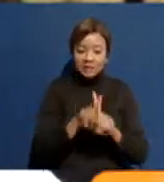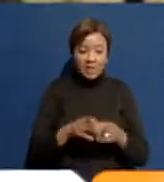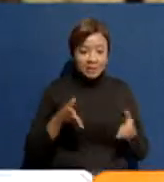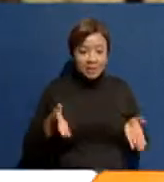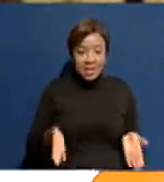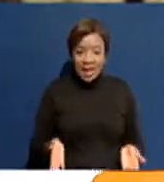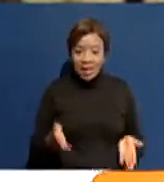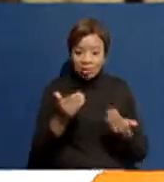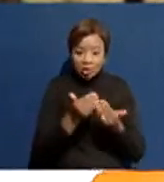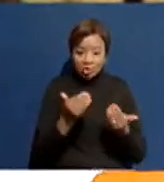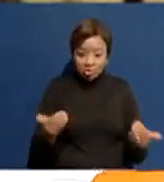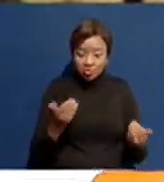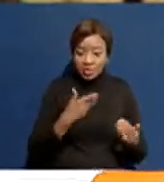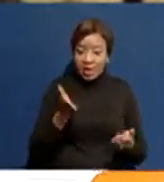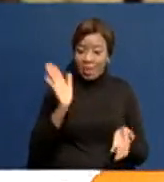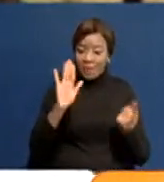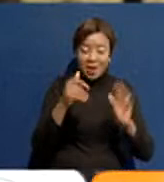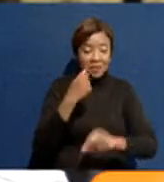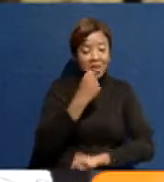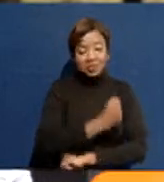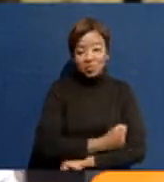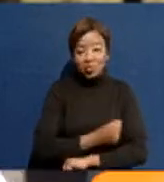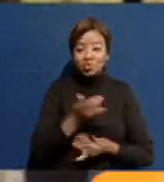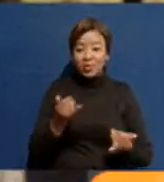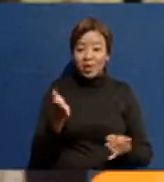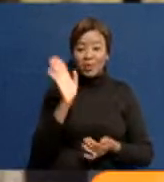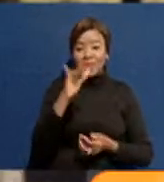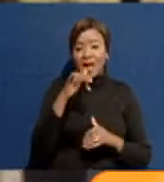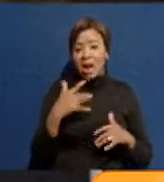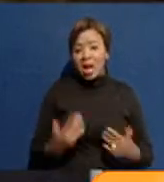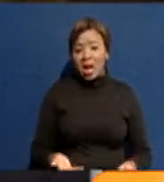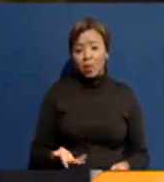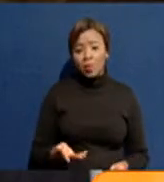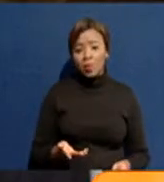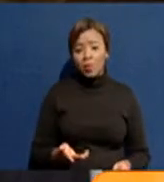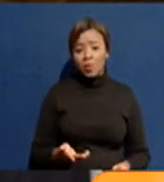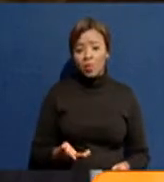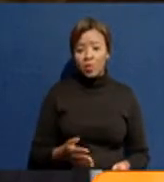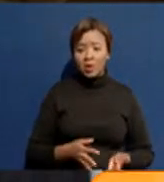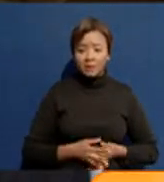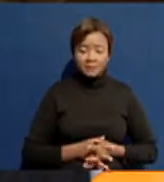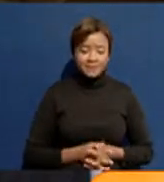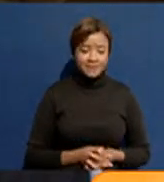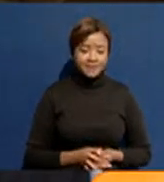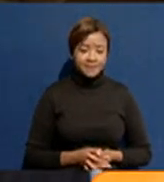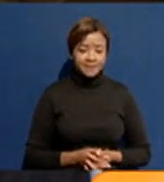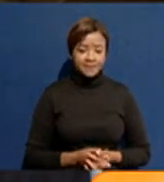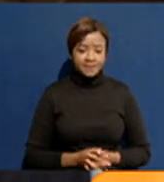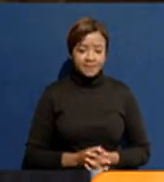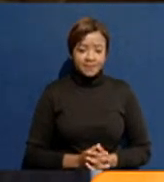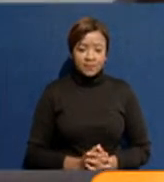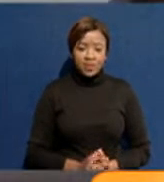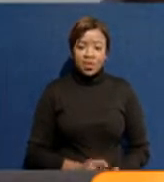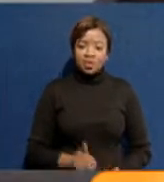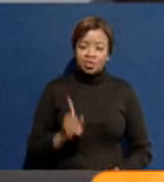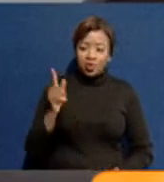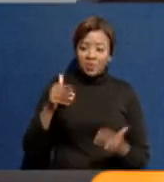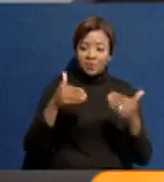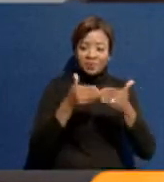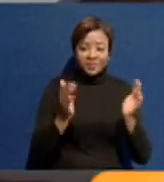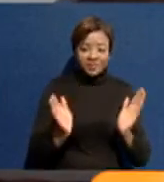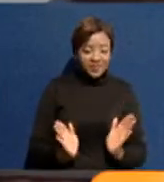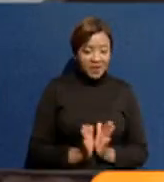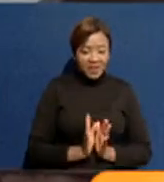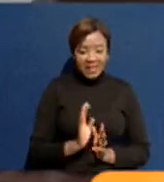watoto wanarejea shuleni, jameni, tunaenda kufa. So the extended family members could not